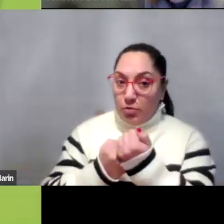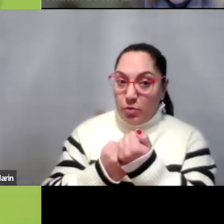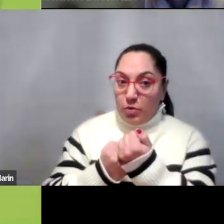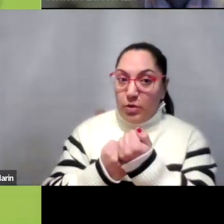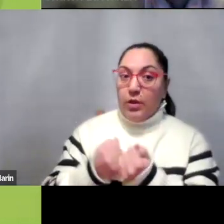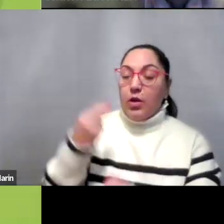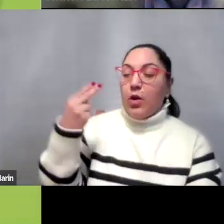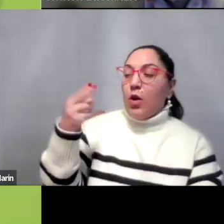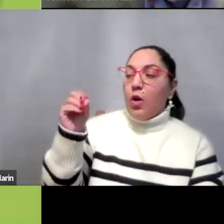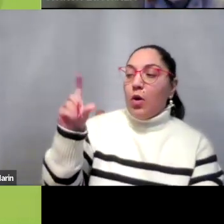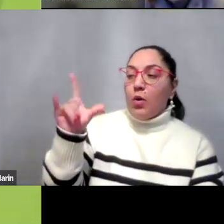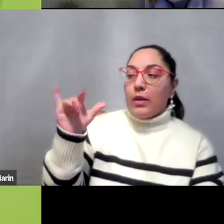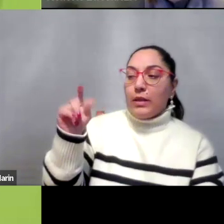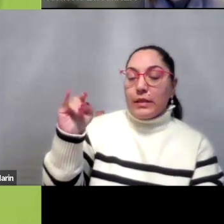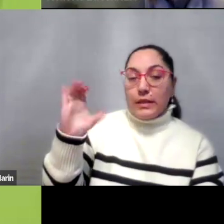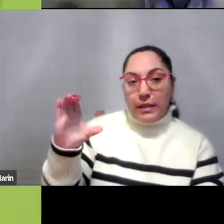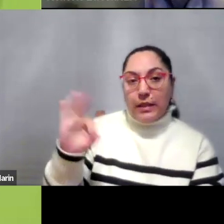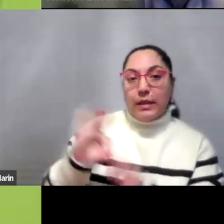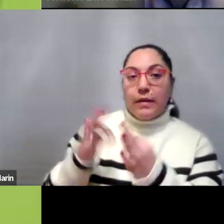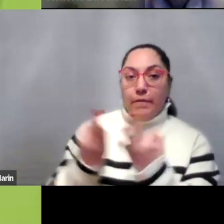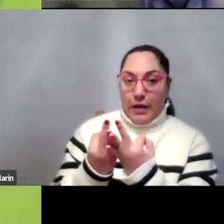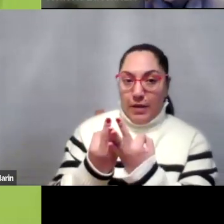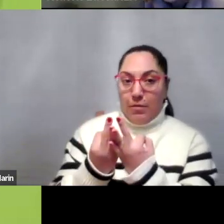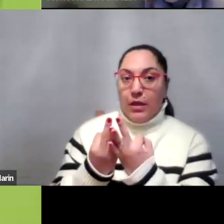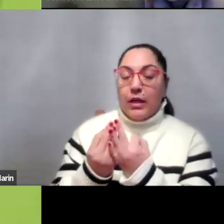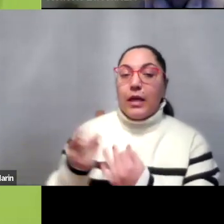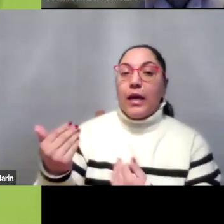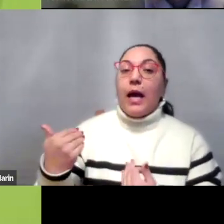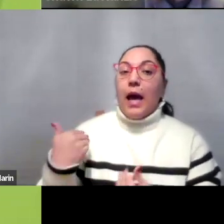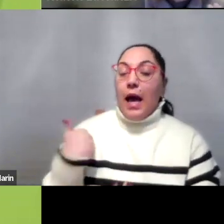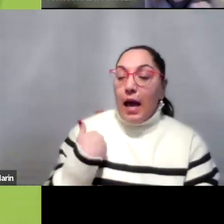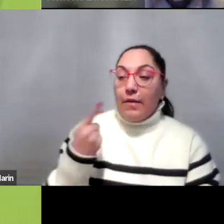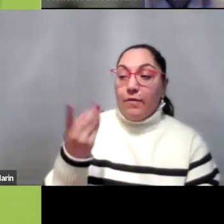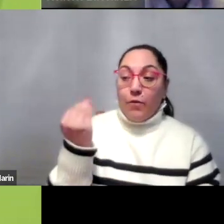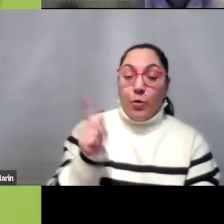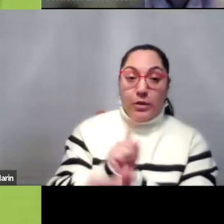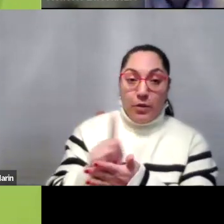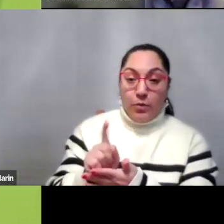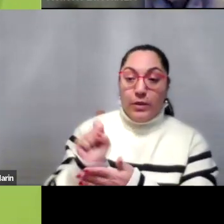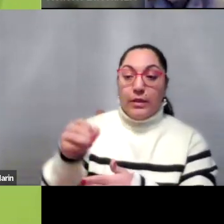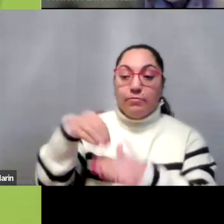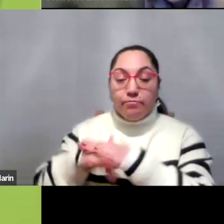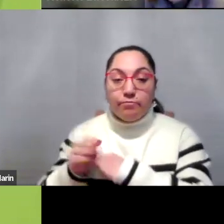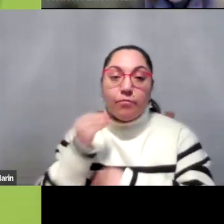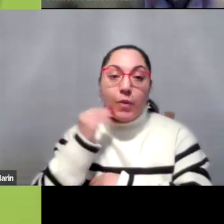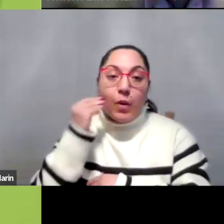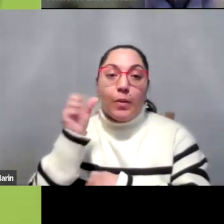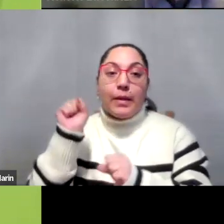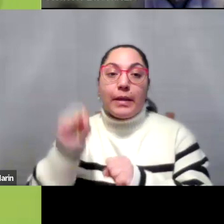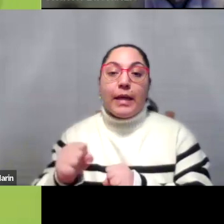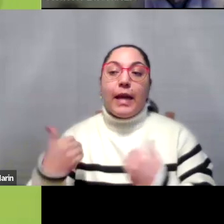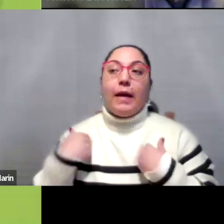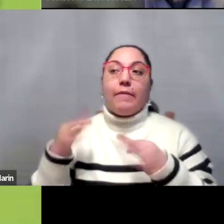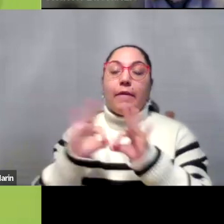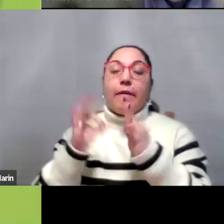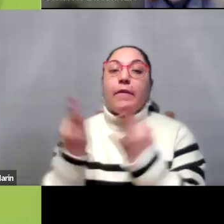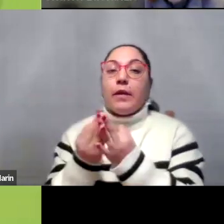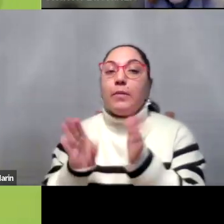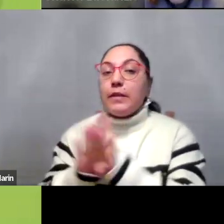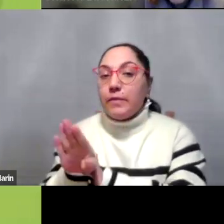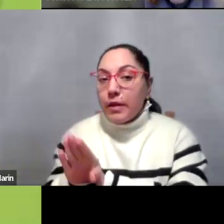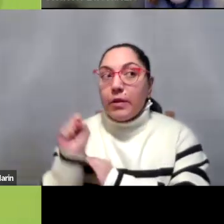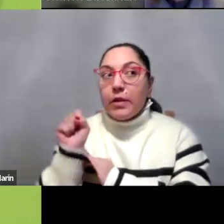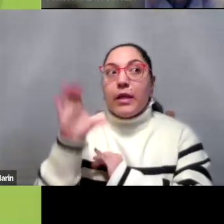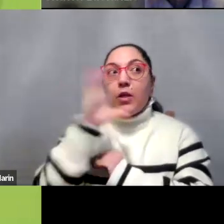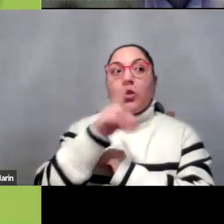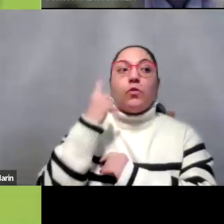holistic family model. It's a 14-week program, and they provide a care coordinator that can come in the home, do some family development. They can look for